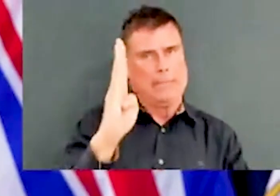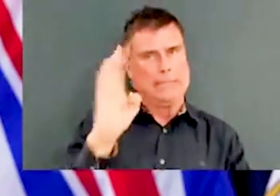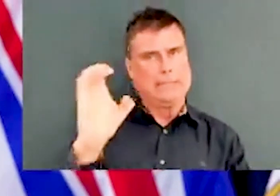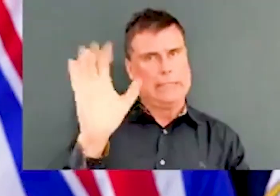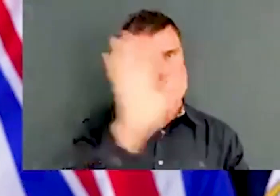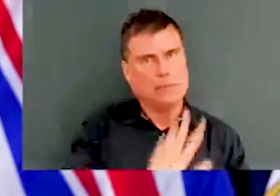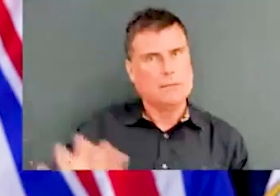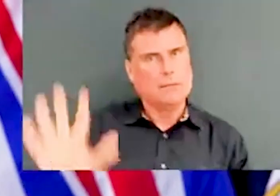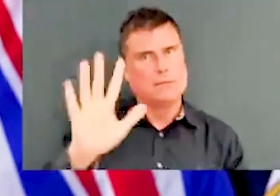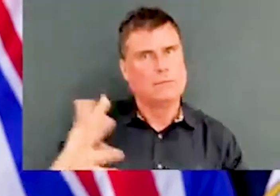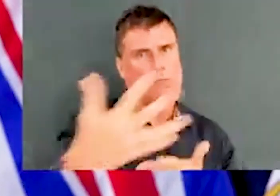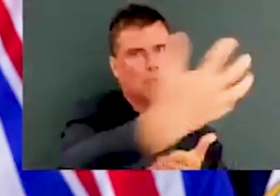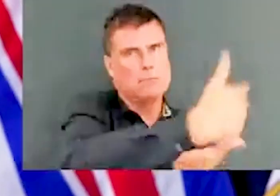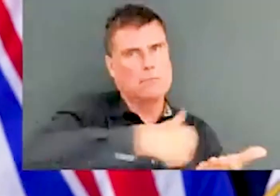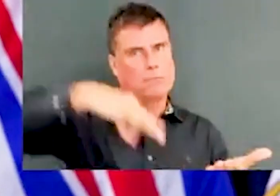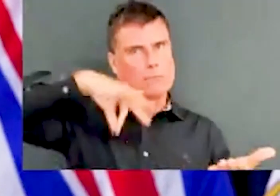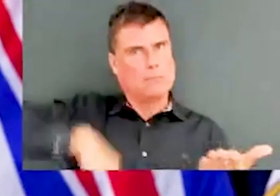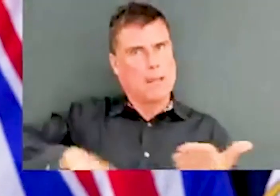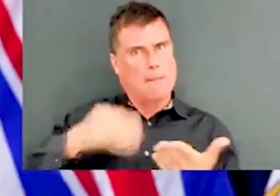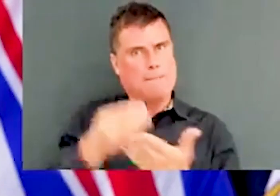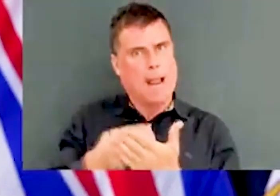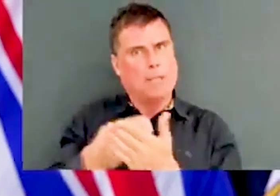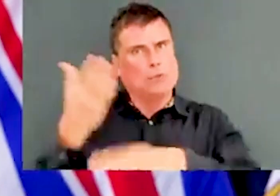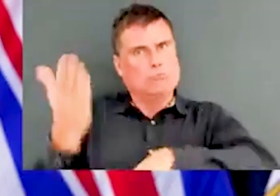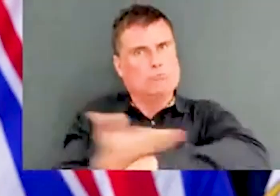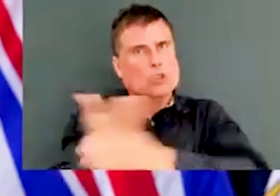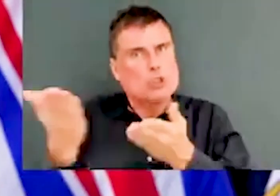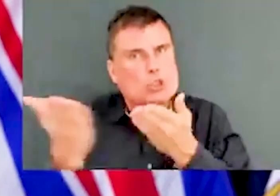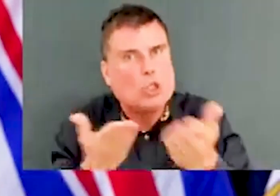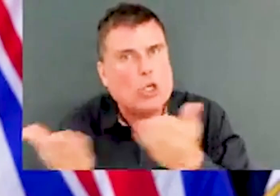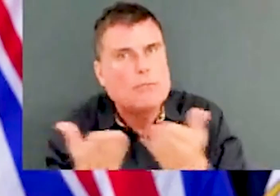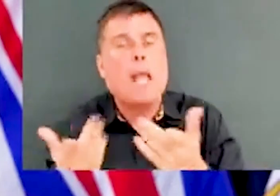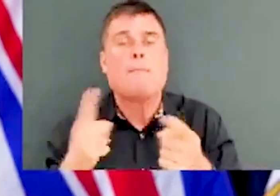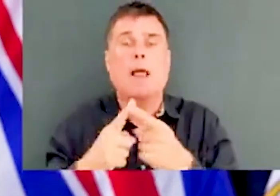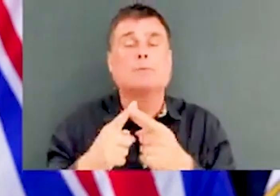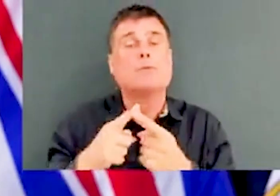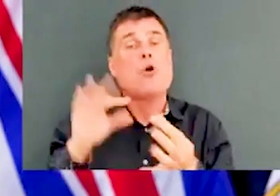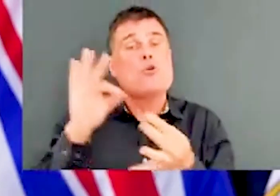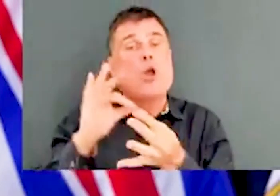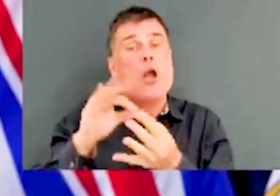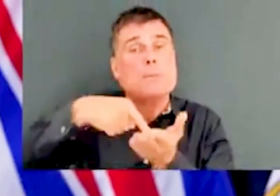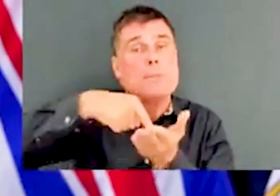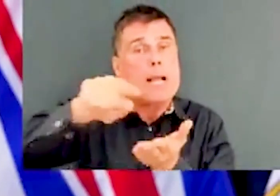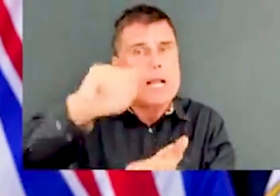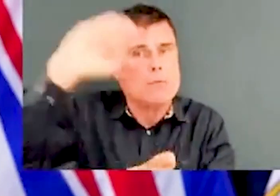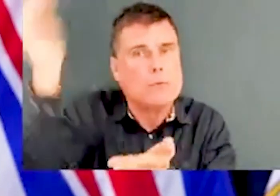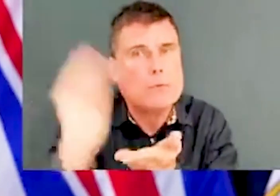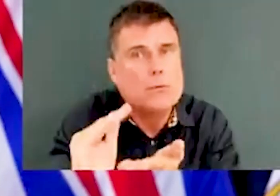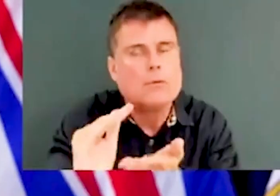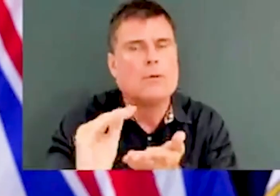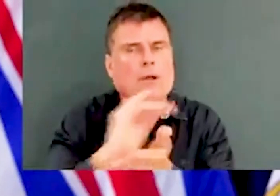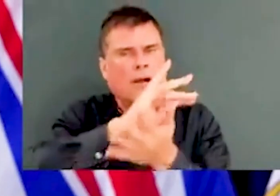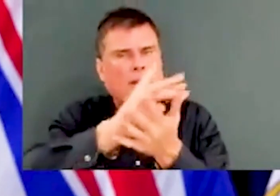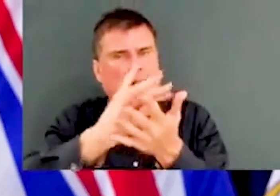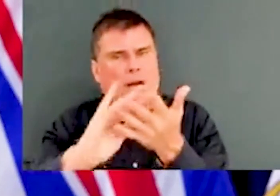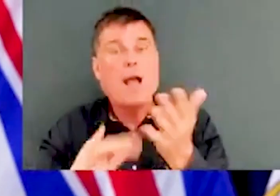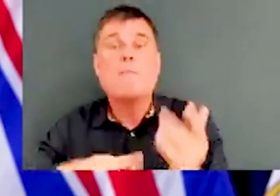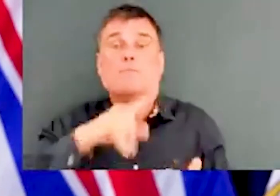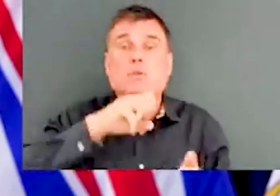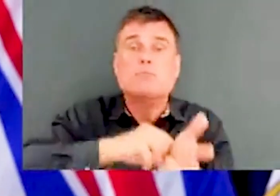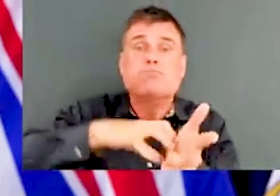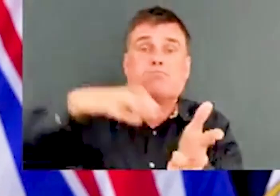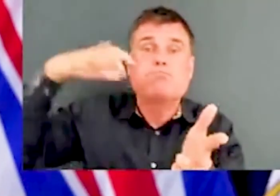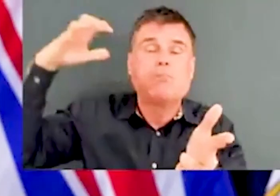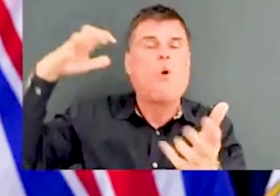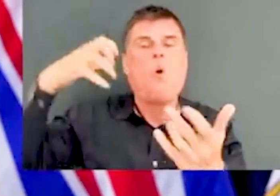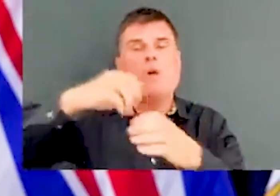costs, and of course, primarily tackling carbon pollution. We believe that these changes are long overdue and